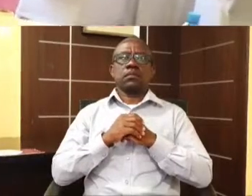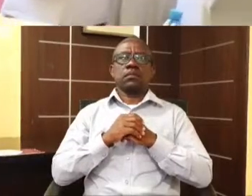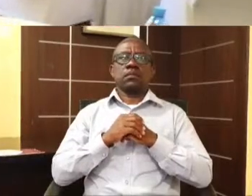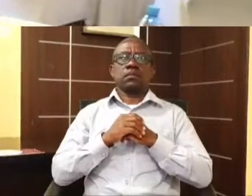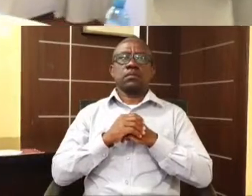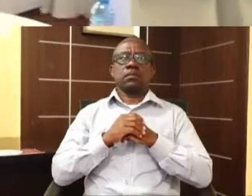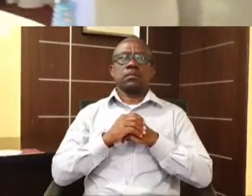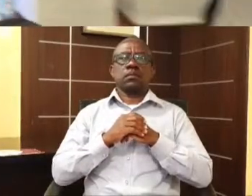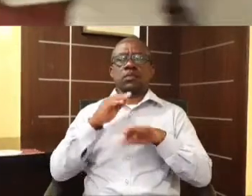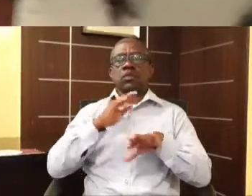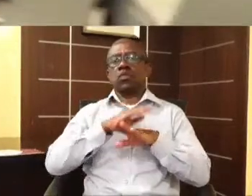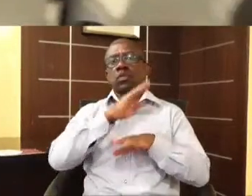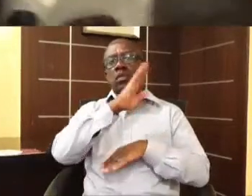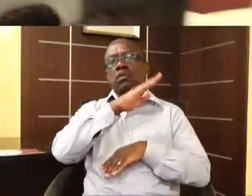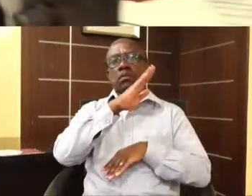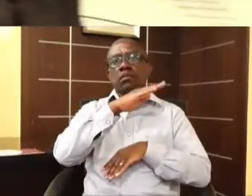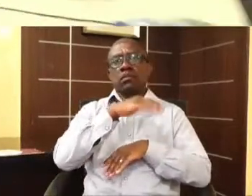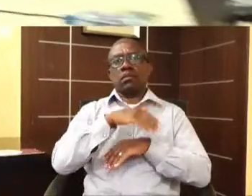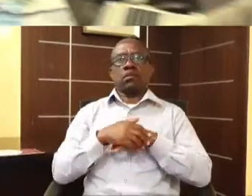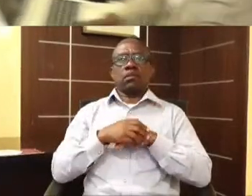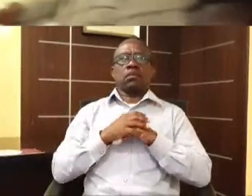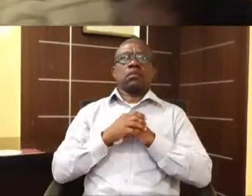Good afternoon, everyone.